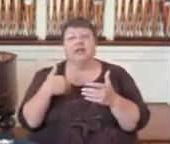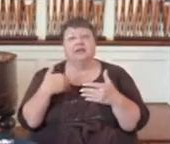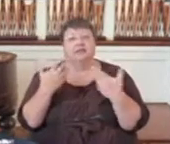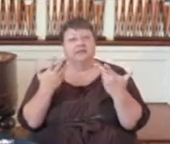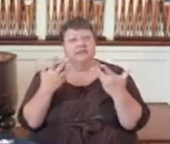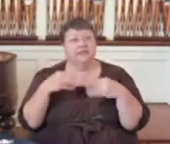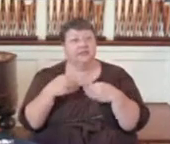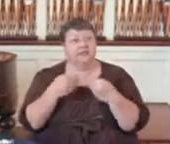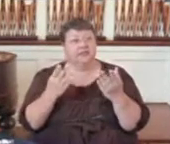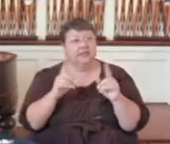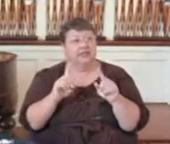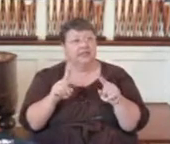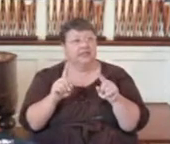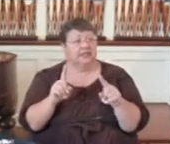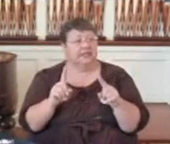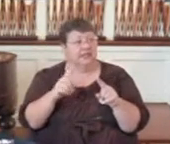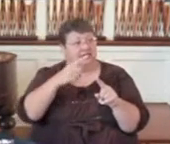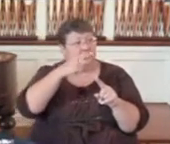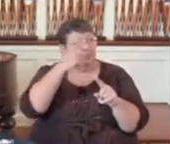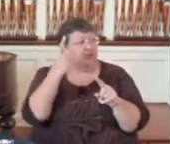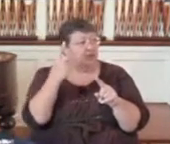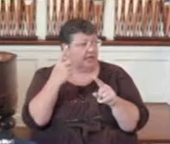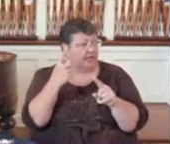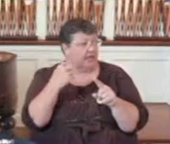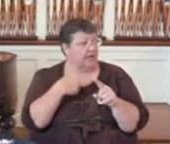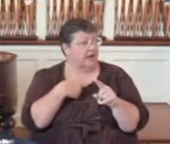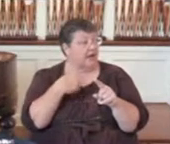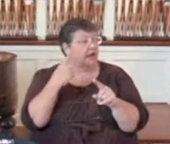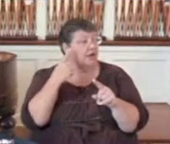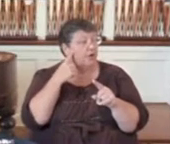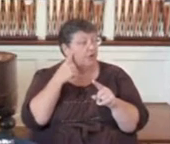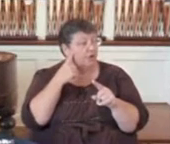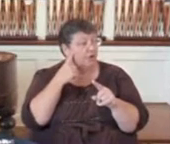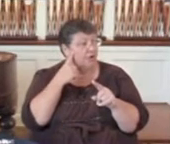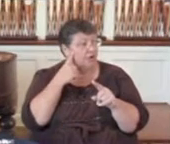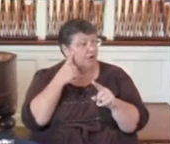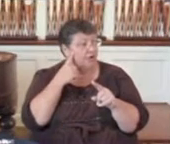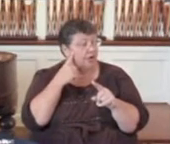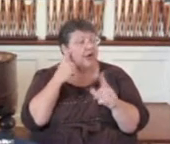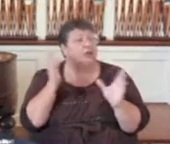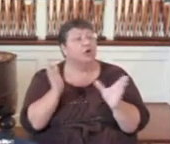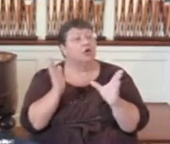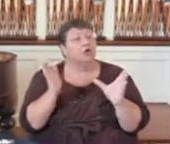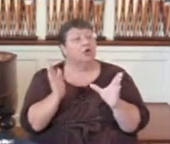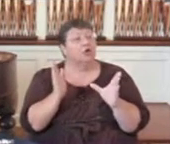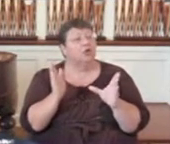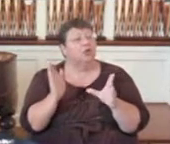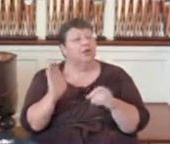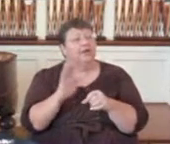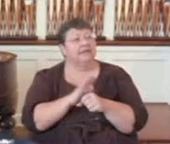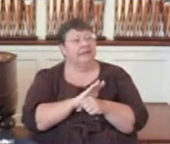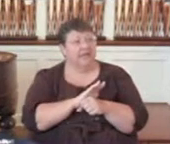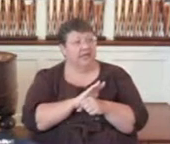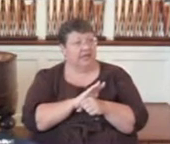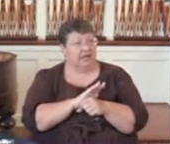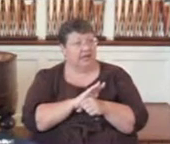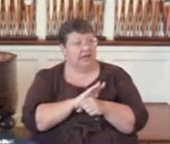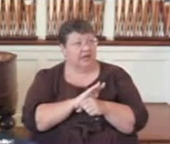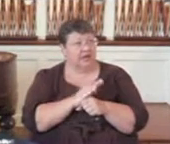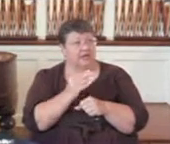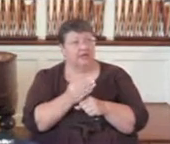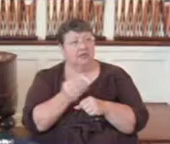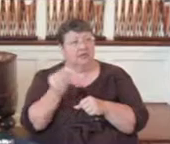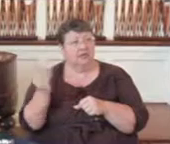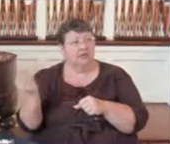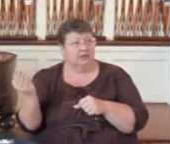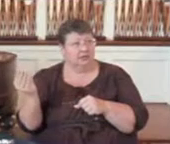attendance, black attendance folders, and I encourage you to fill that out and pass it down the row and down